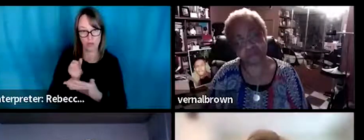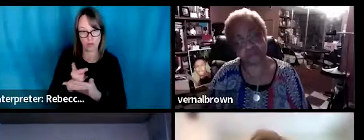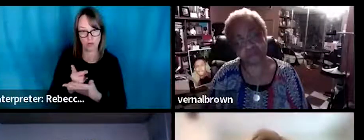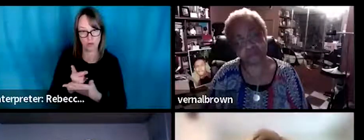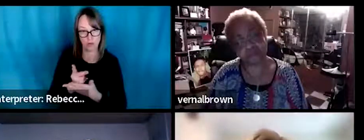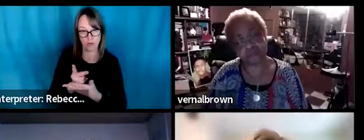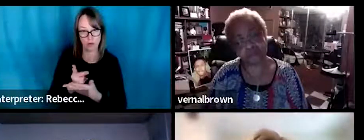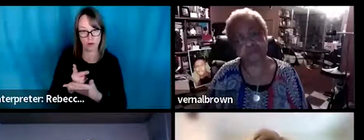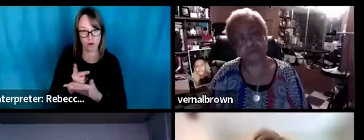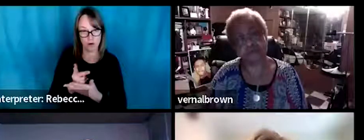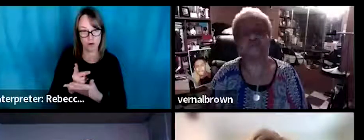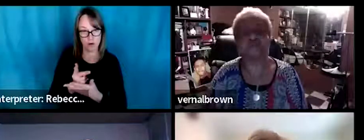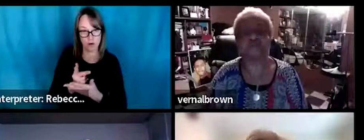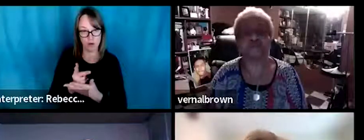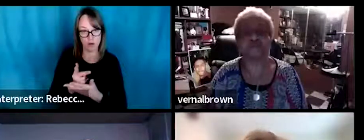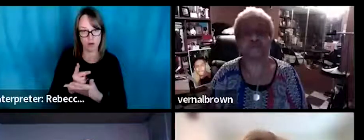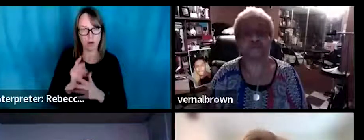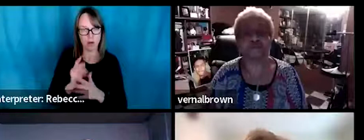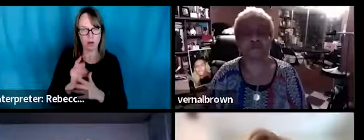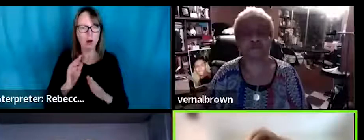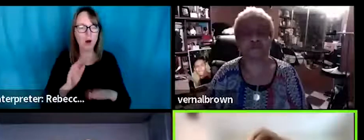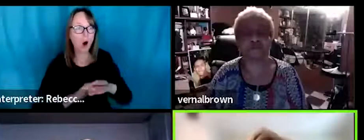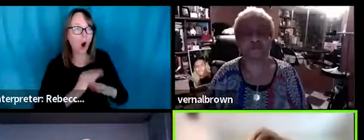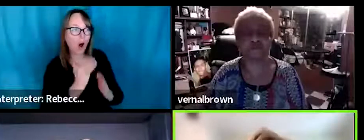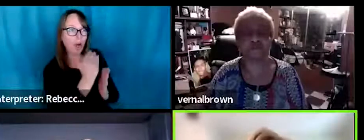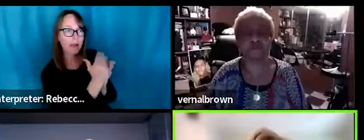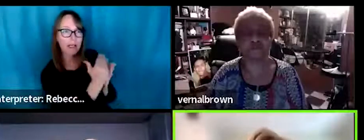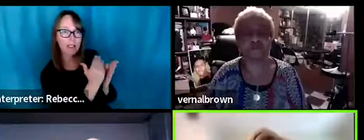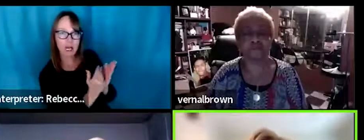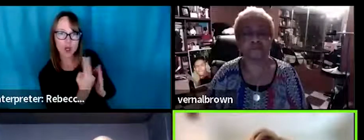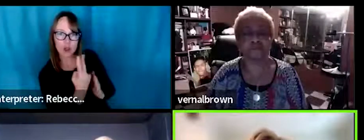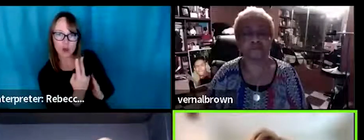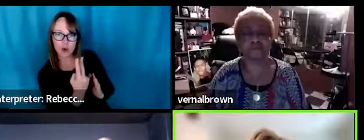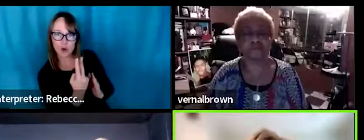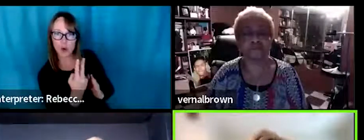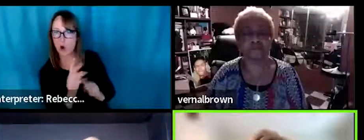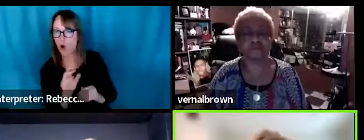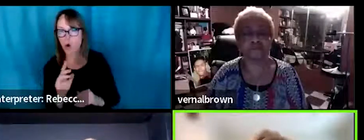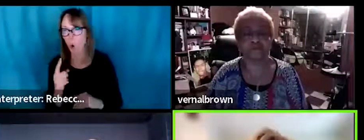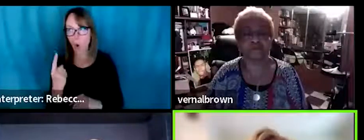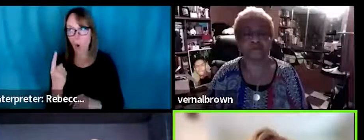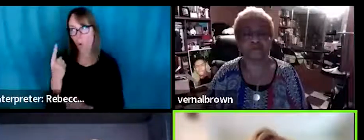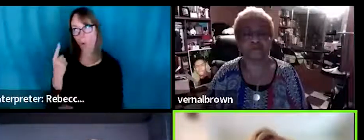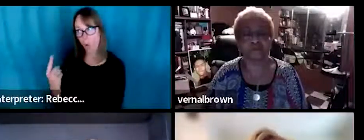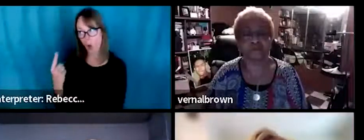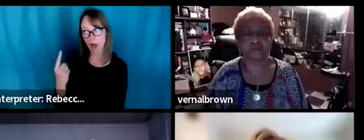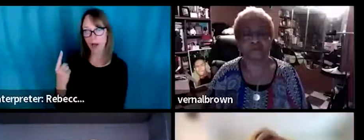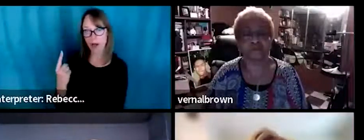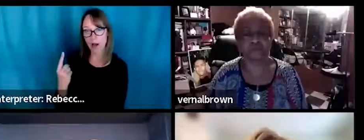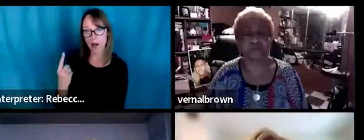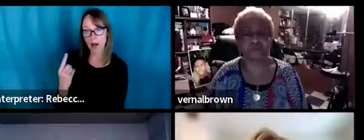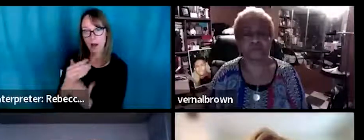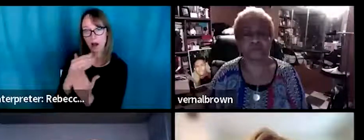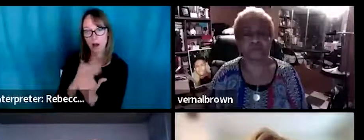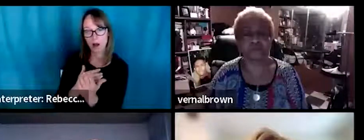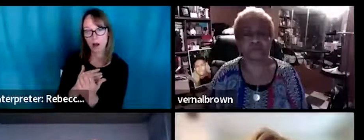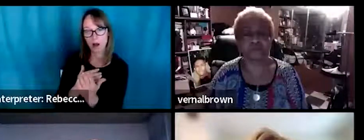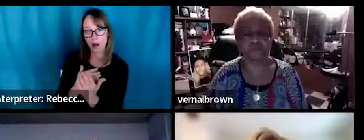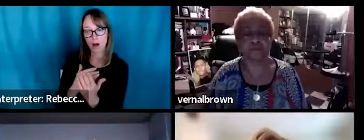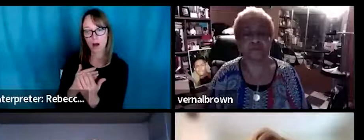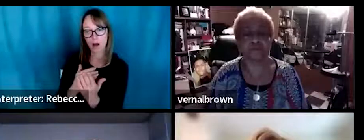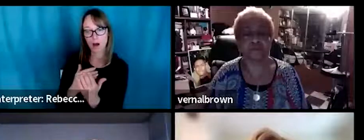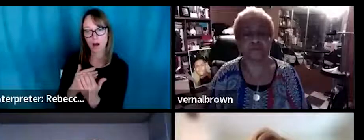Is it two items on the agenda though? No, it's one item right on the agenda. Cool. So one, excuse you me. Guys can answer, but I don't think you